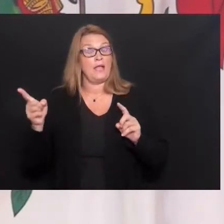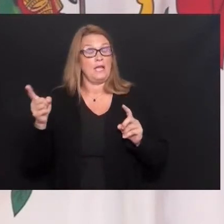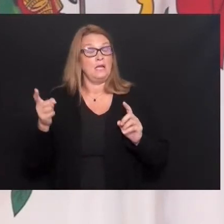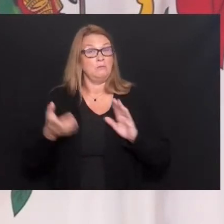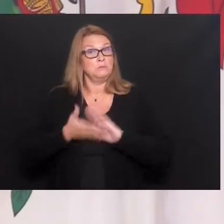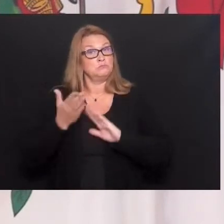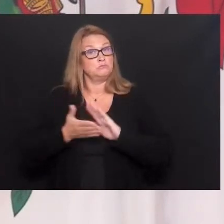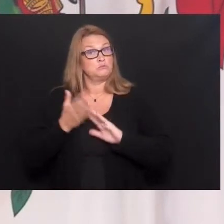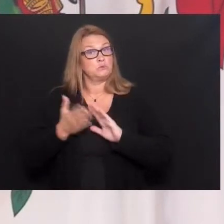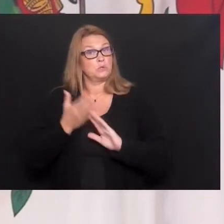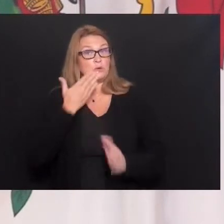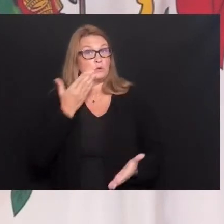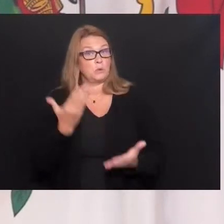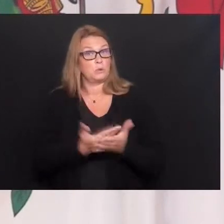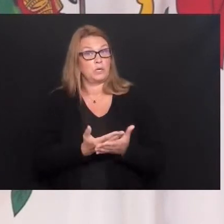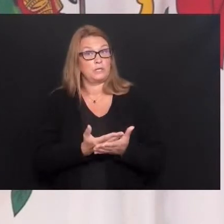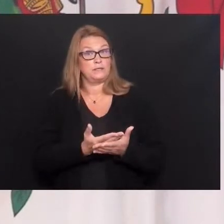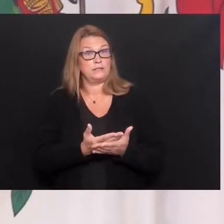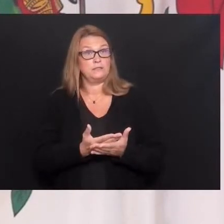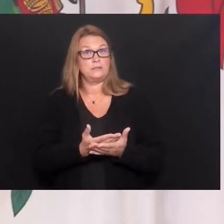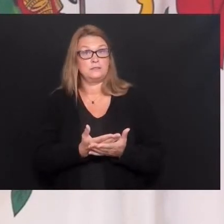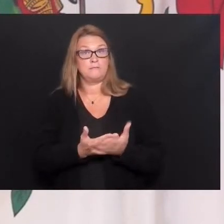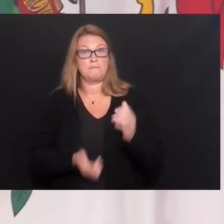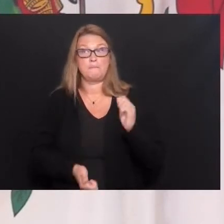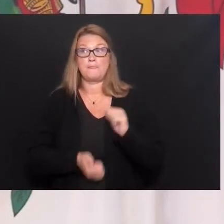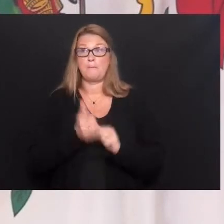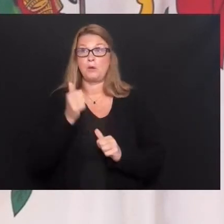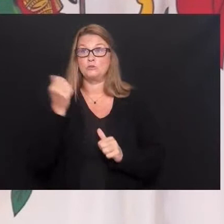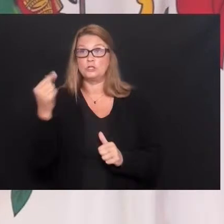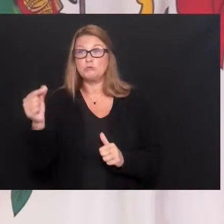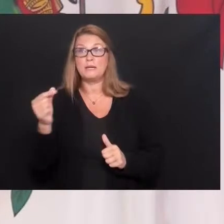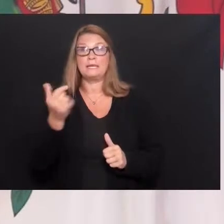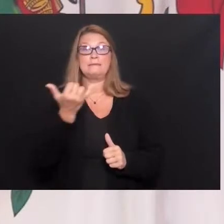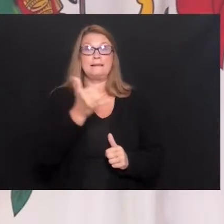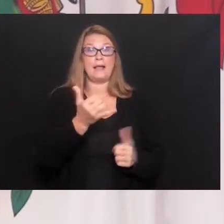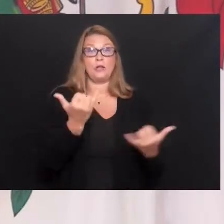very well. They've been in the green most of the time. They're in the yellow now.